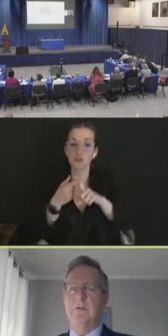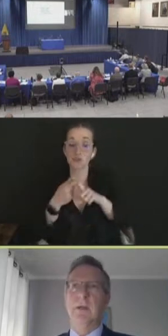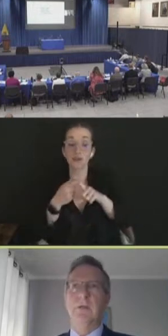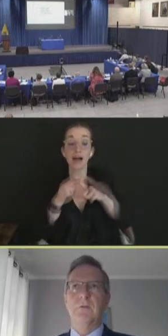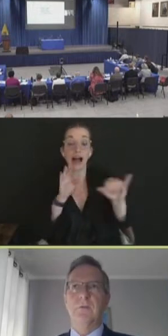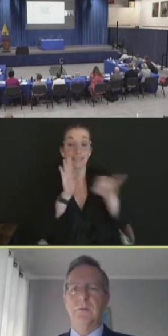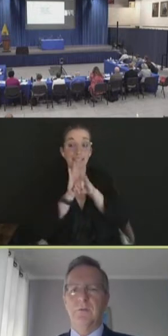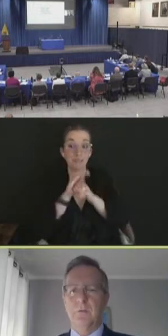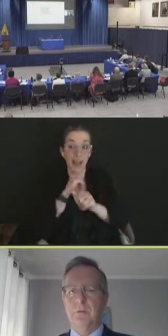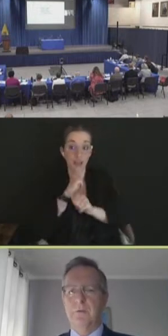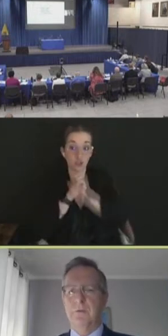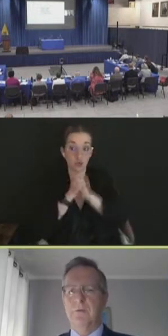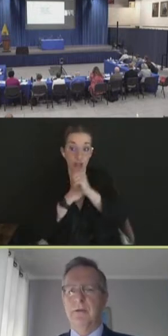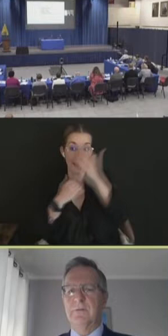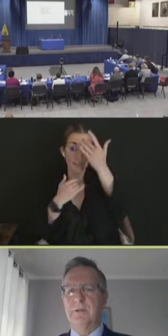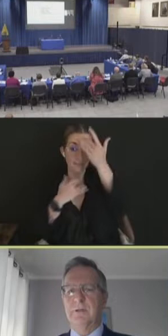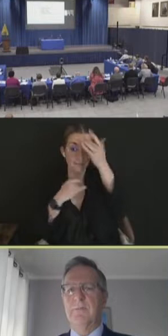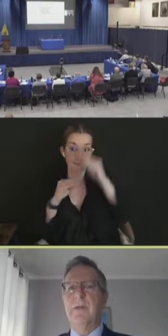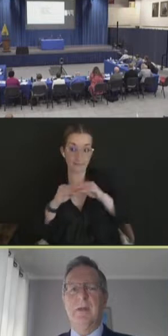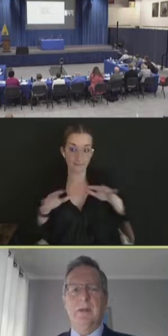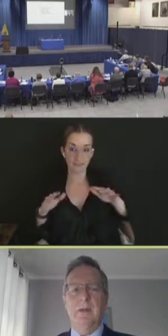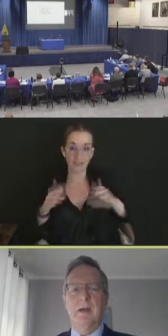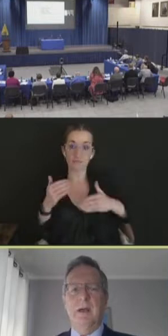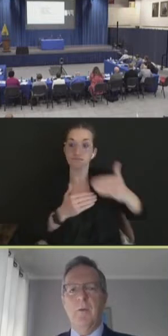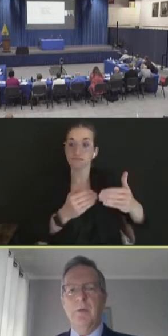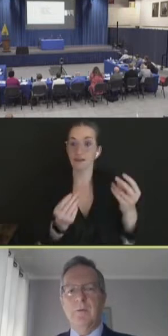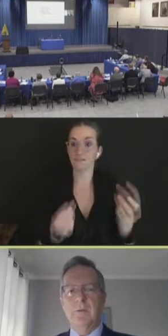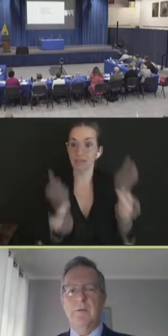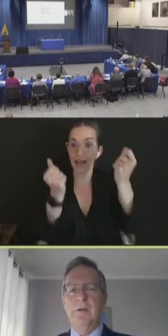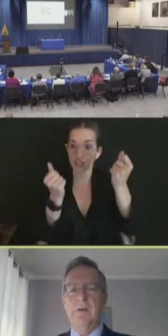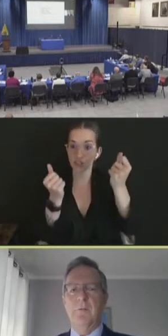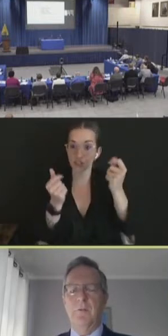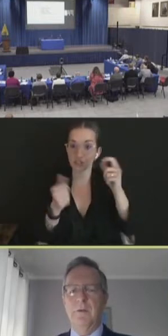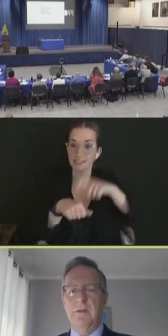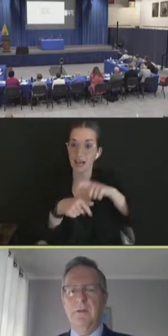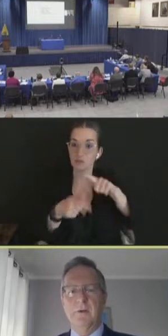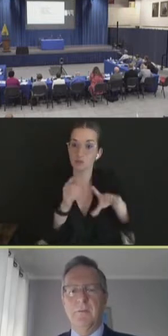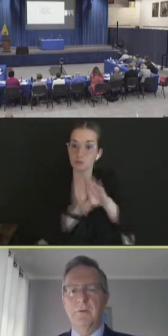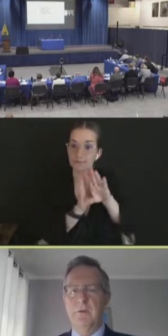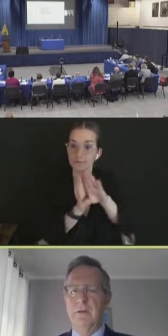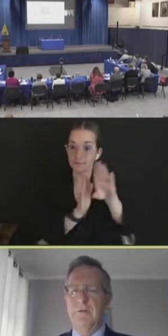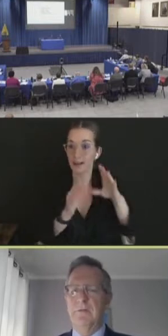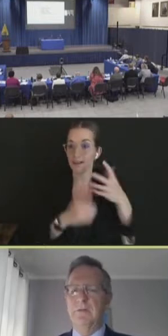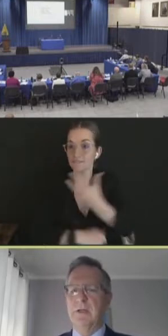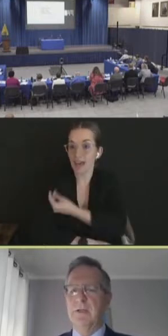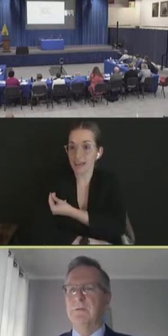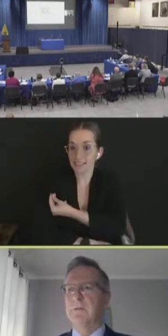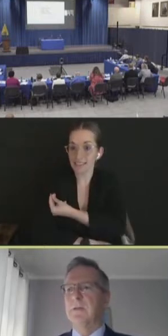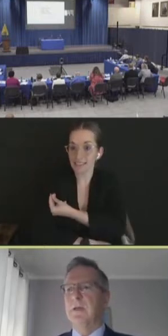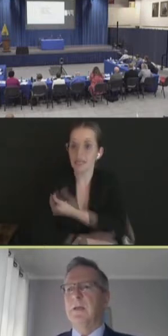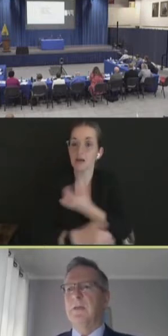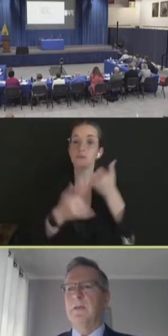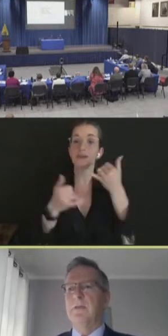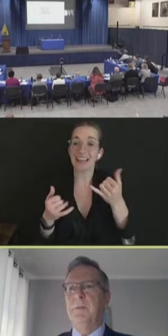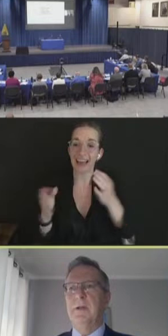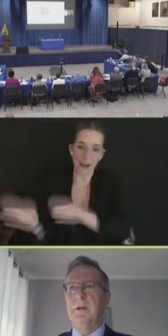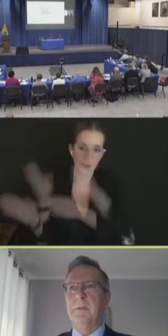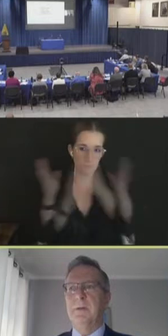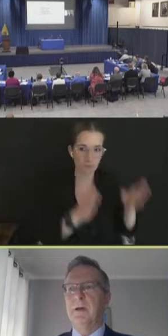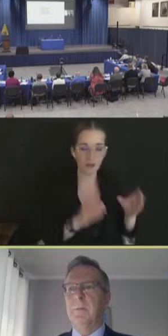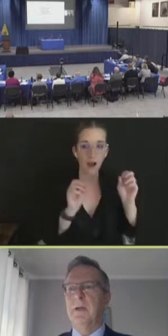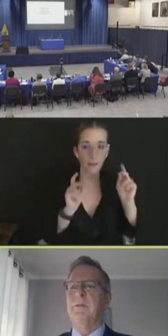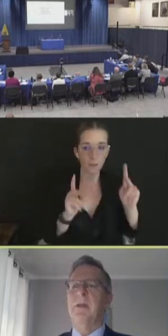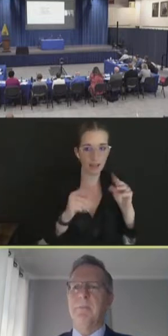the identification of an exploratory vaccine. However, and now we're moving into opportunities and challenges, that speed